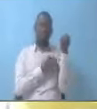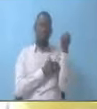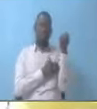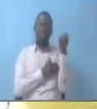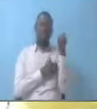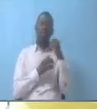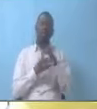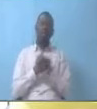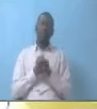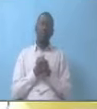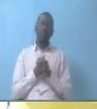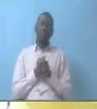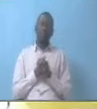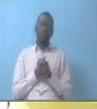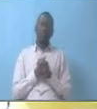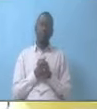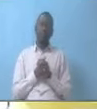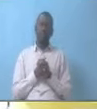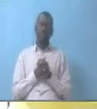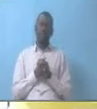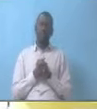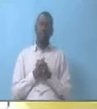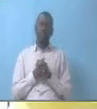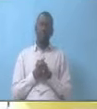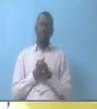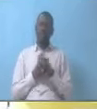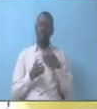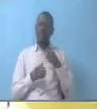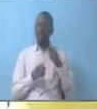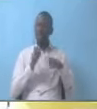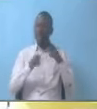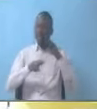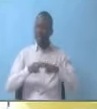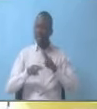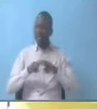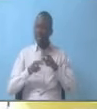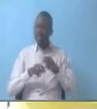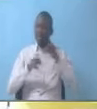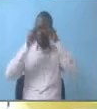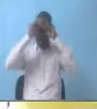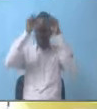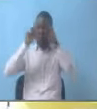worse. Going through the